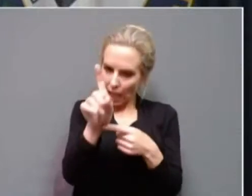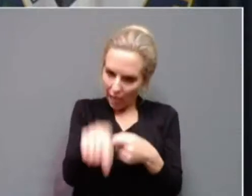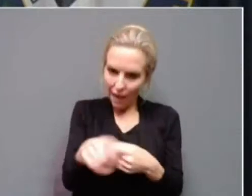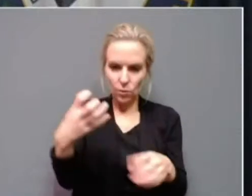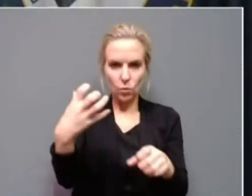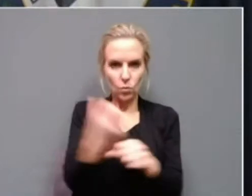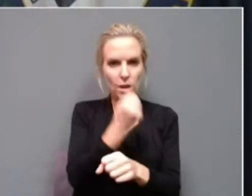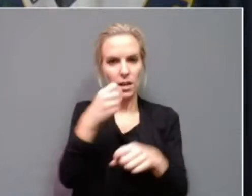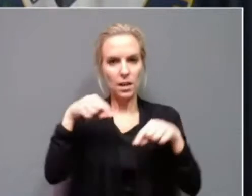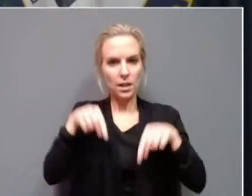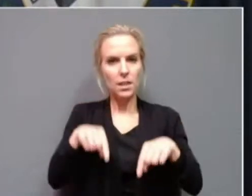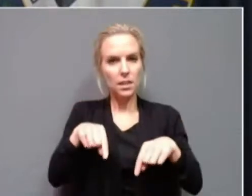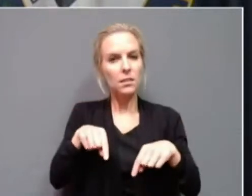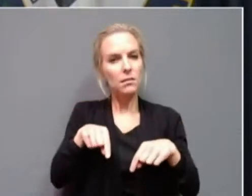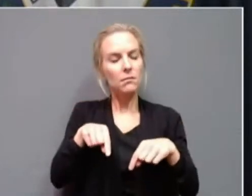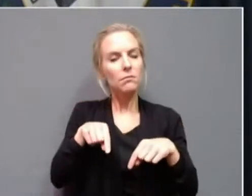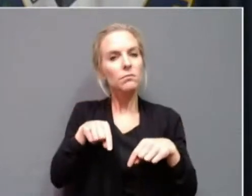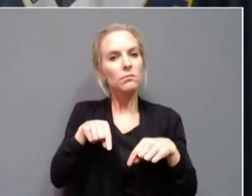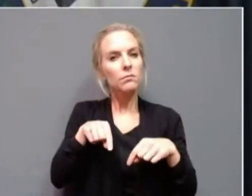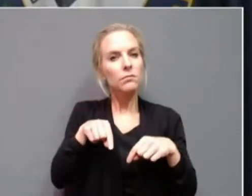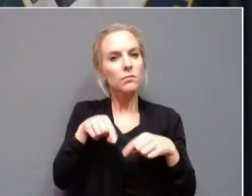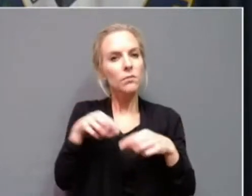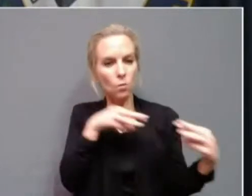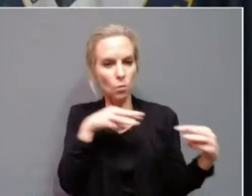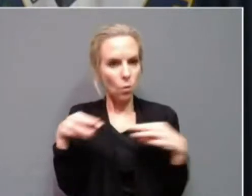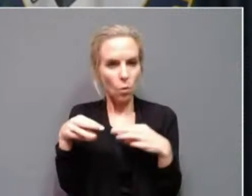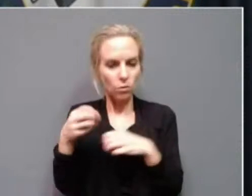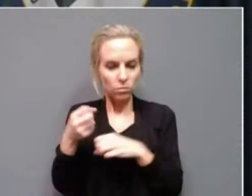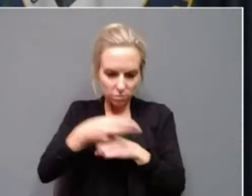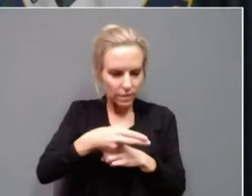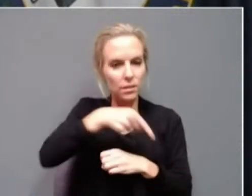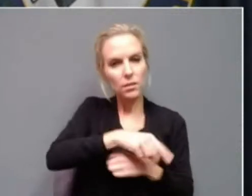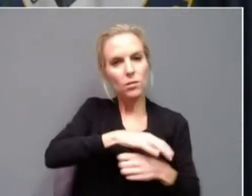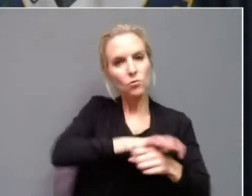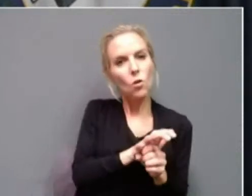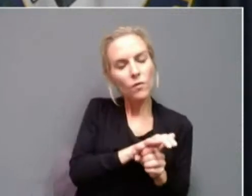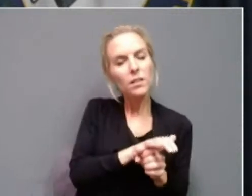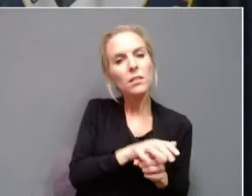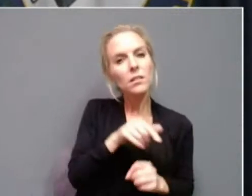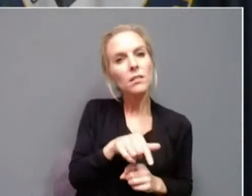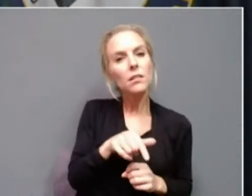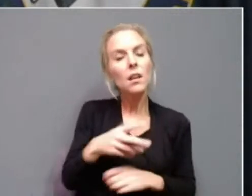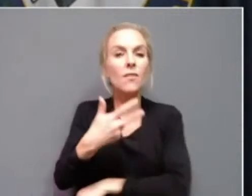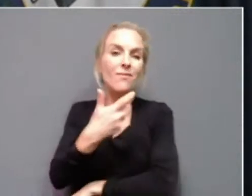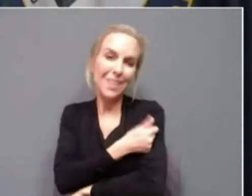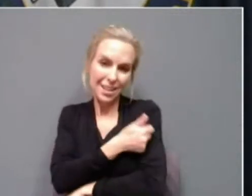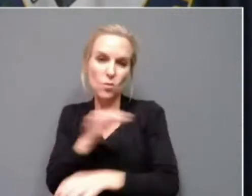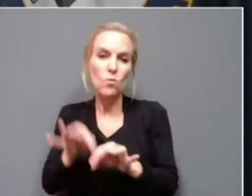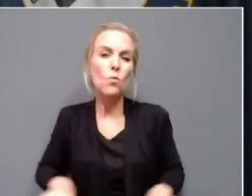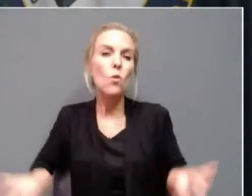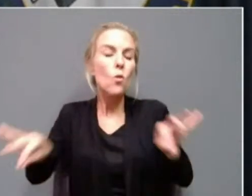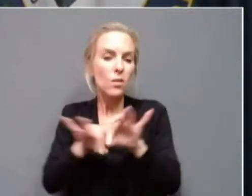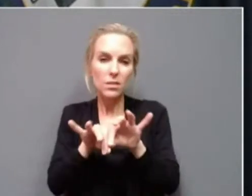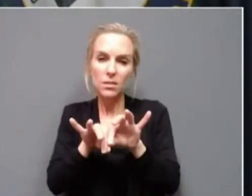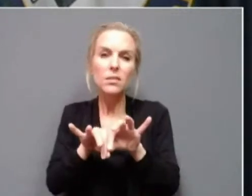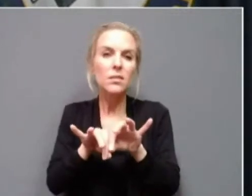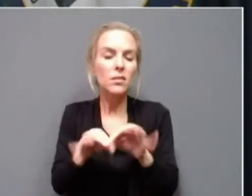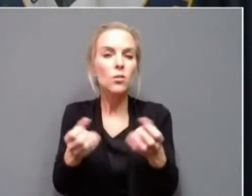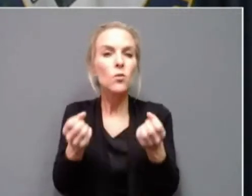battle against COVID-19. Getting vaccinated is also important to so many of our industries that have